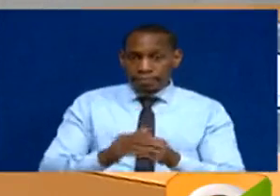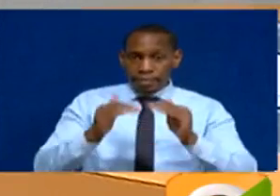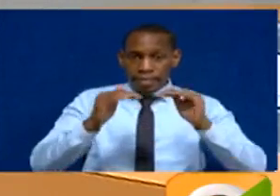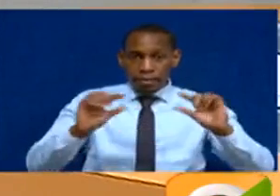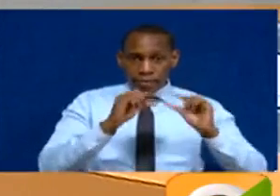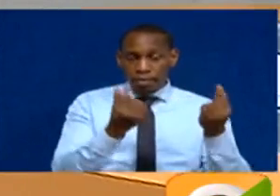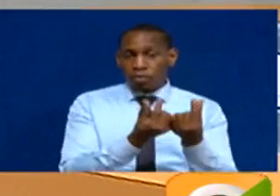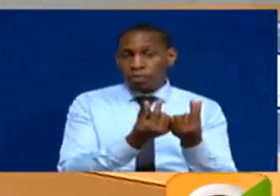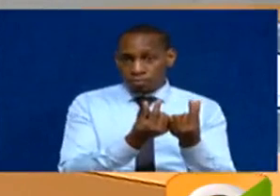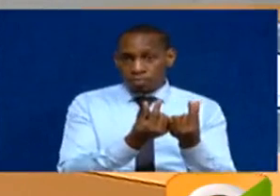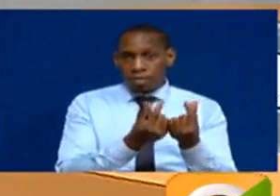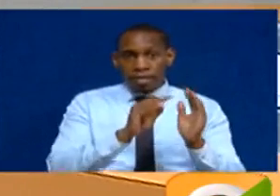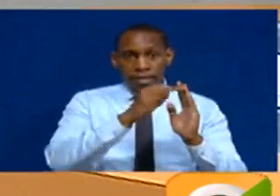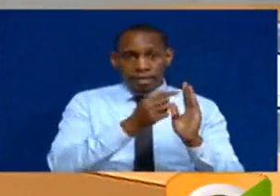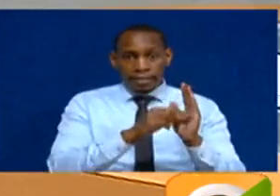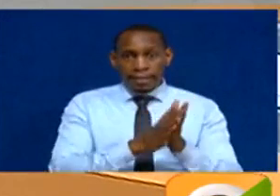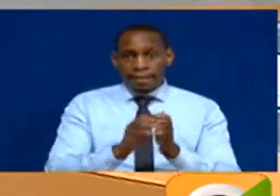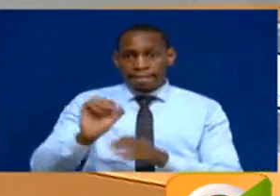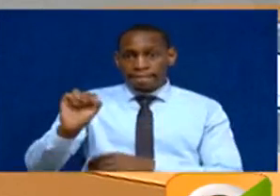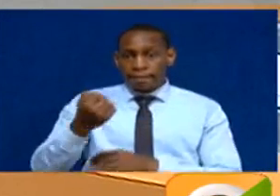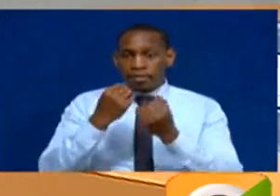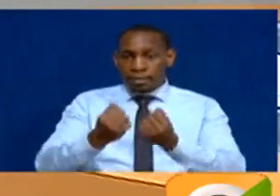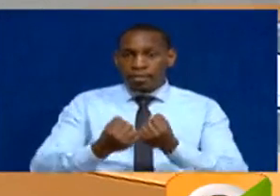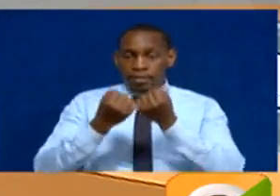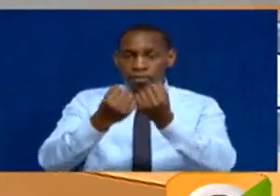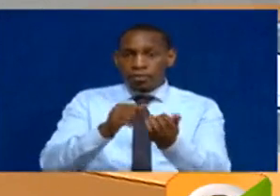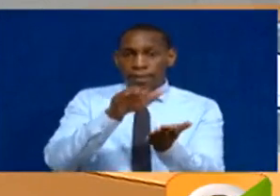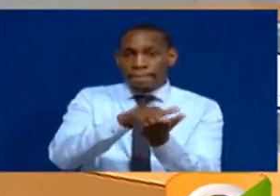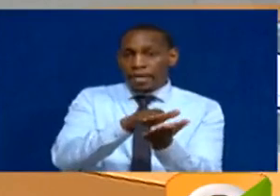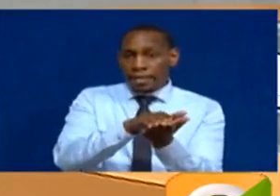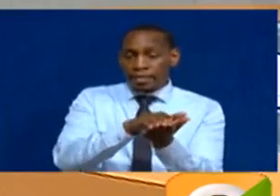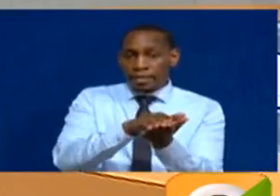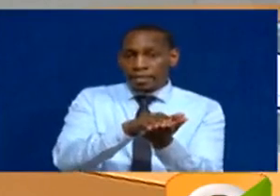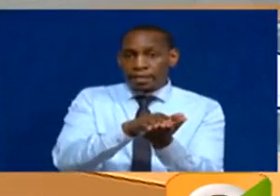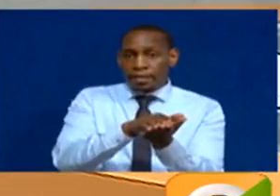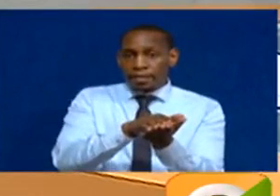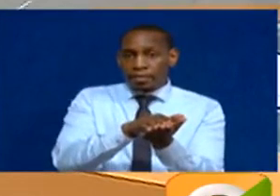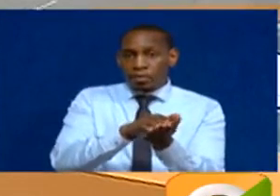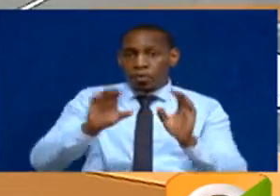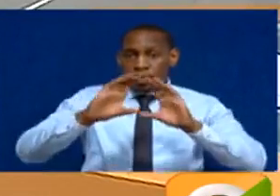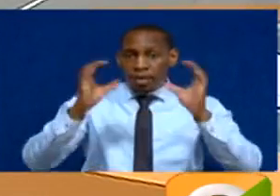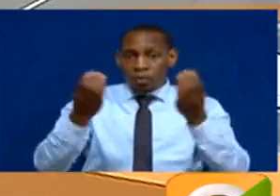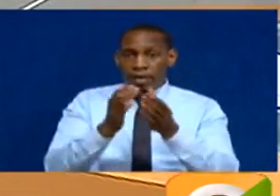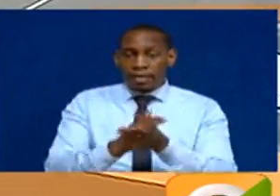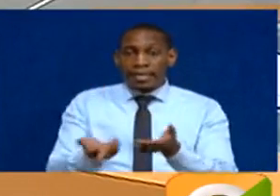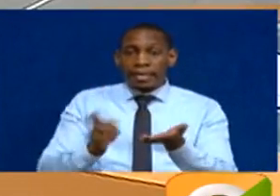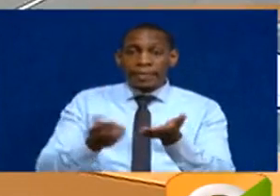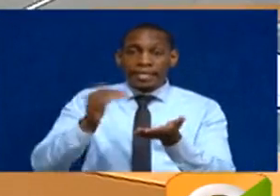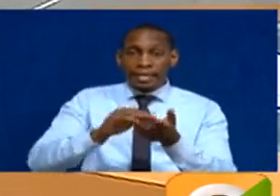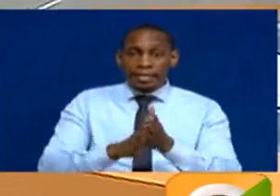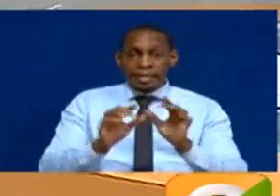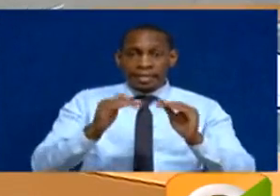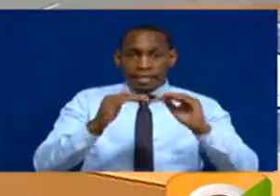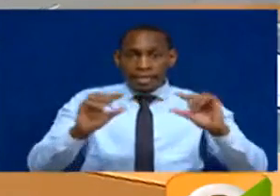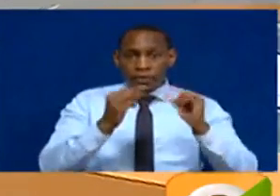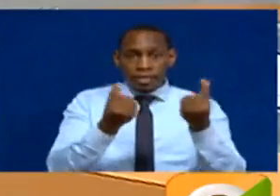Equity Group has been ranked the fifth strongest banking brand in the world. I'll say that again. Equity